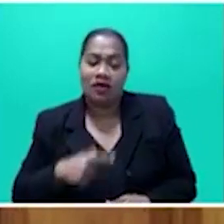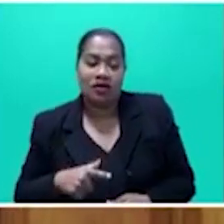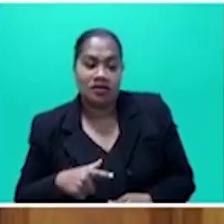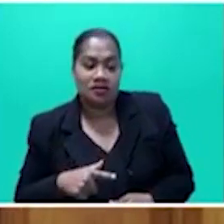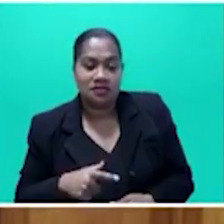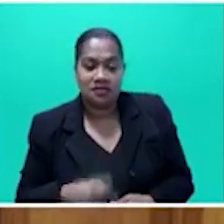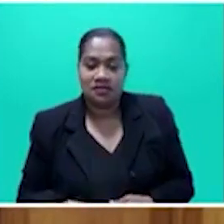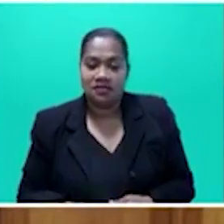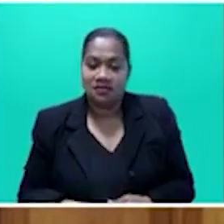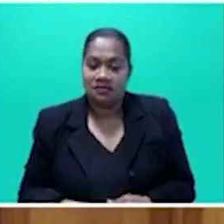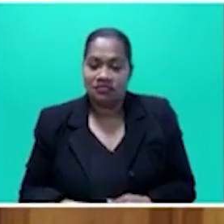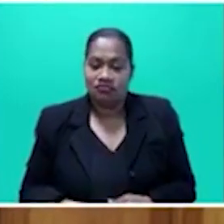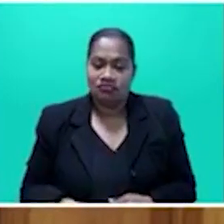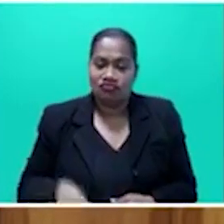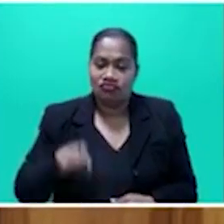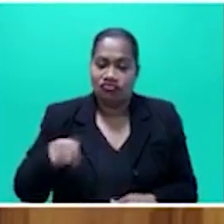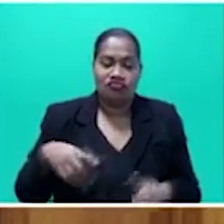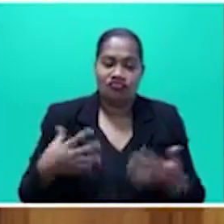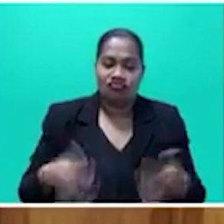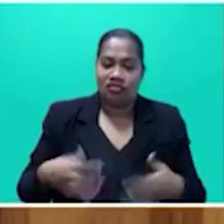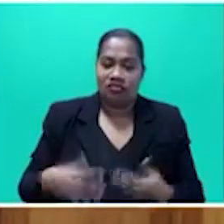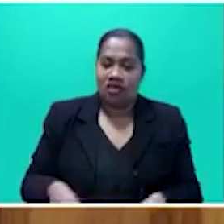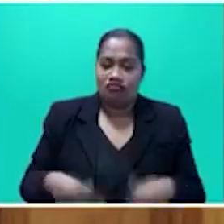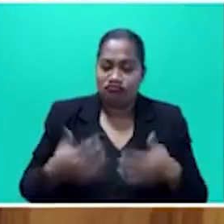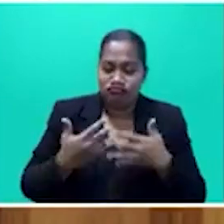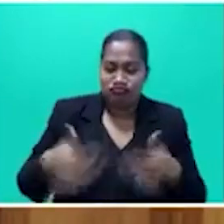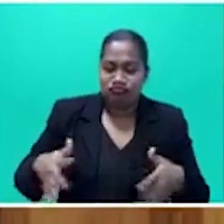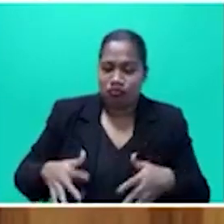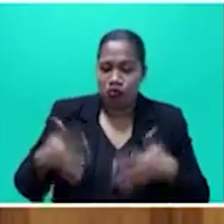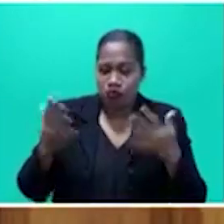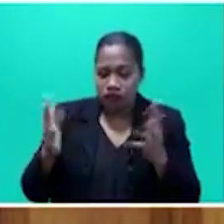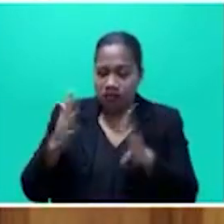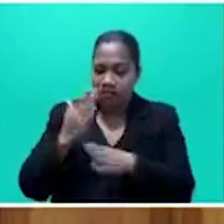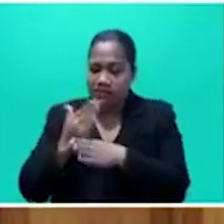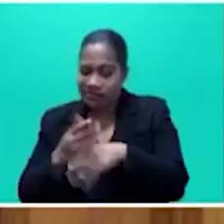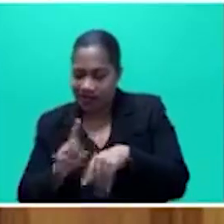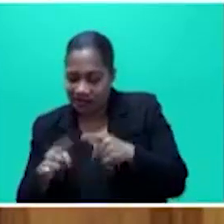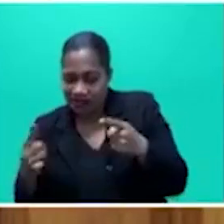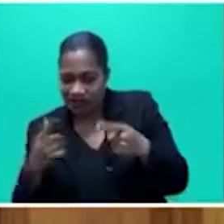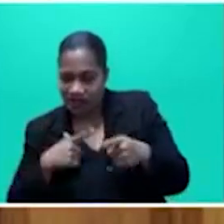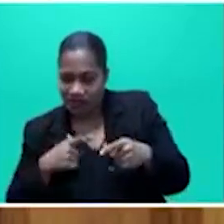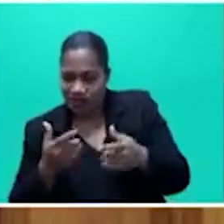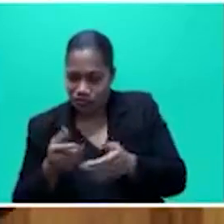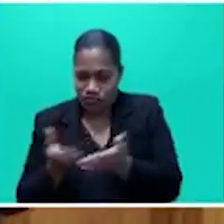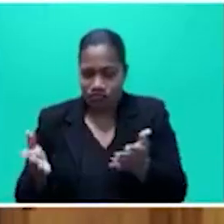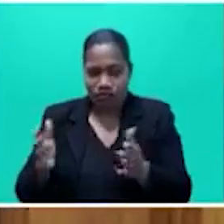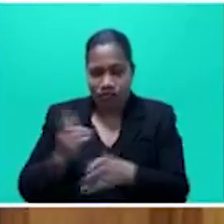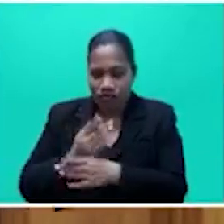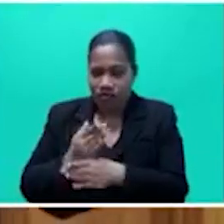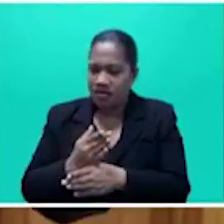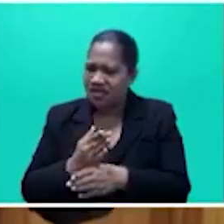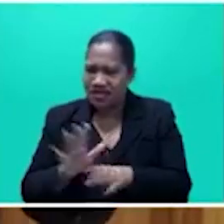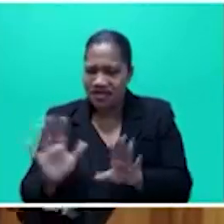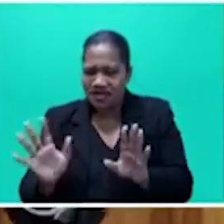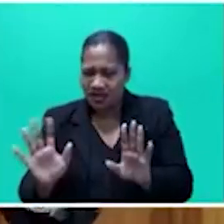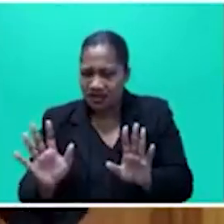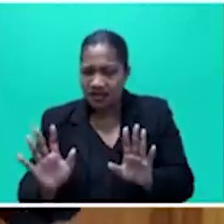It's not because you're super efficient. It's the way things are today. Australia and New Zealand